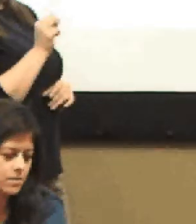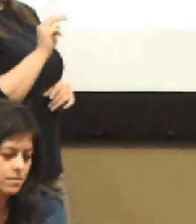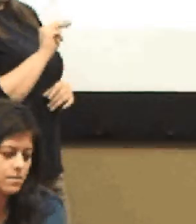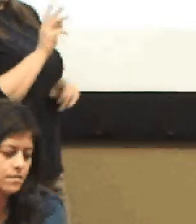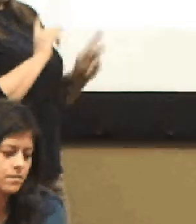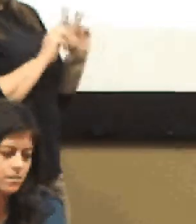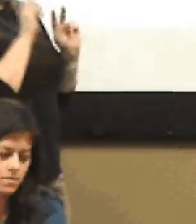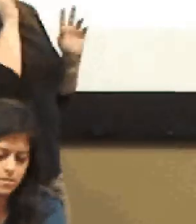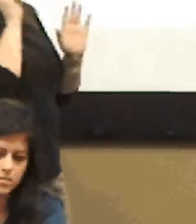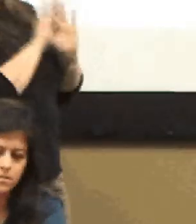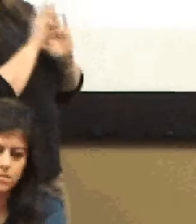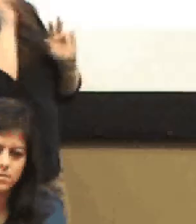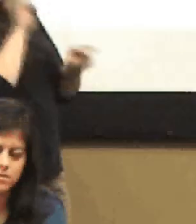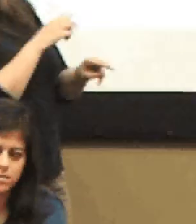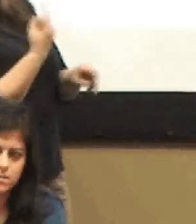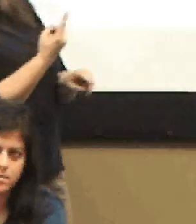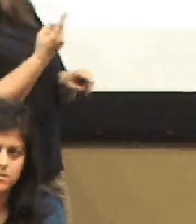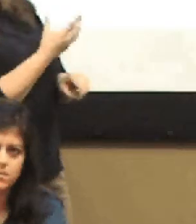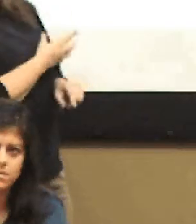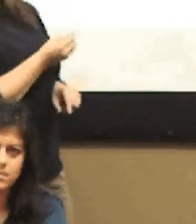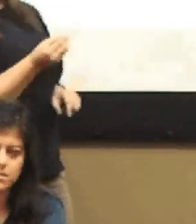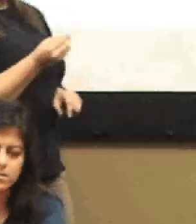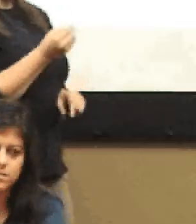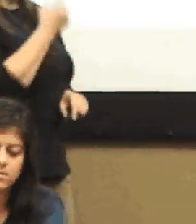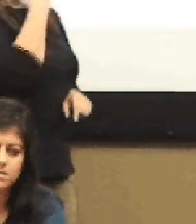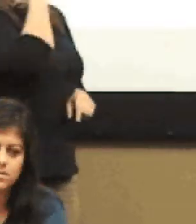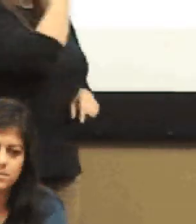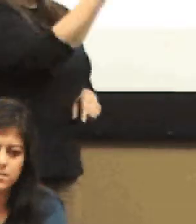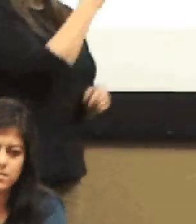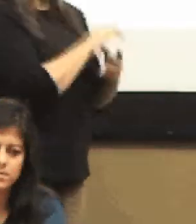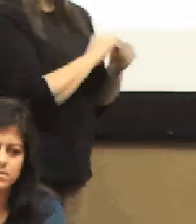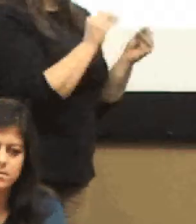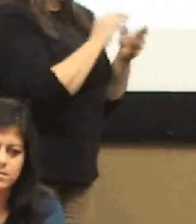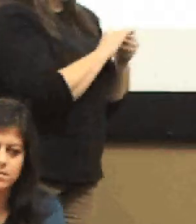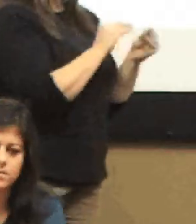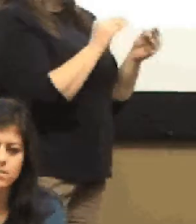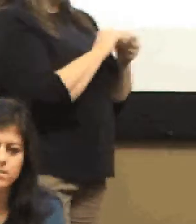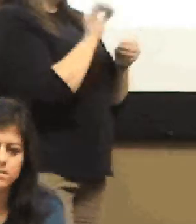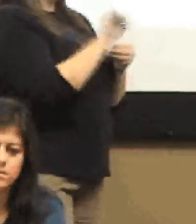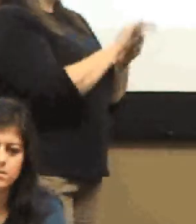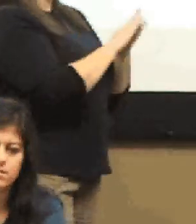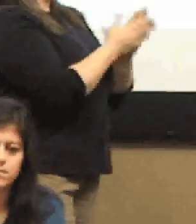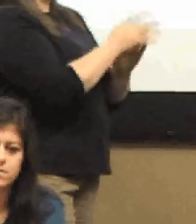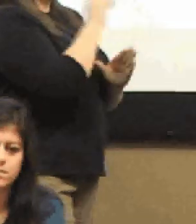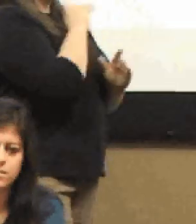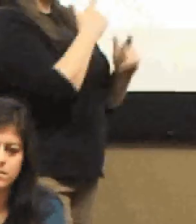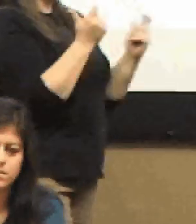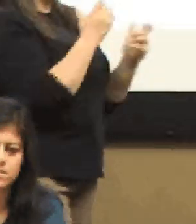People witnessing something and, you know, telling their story has become a